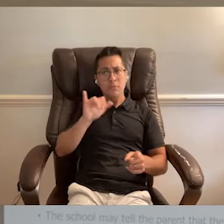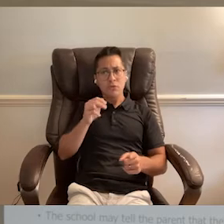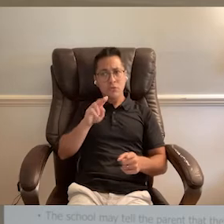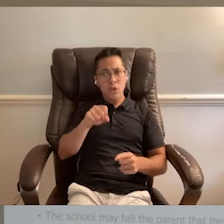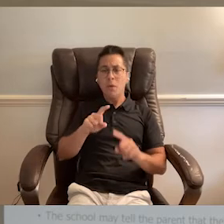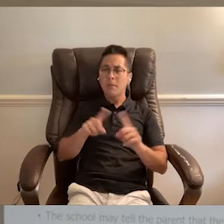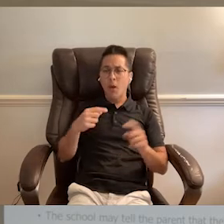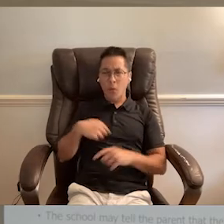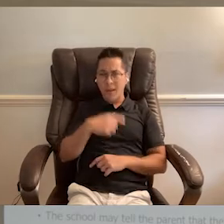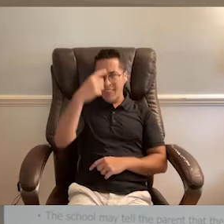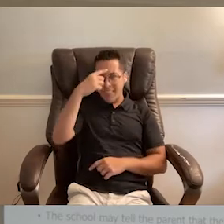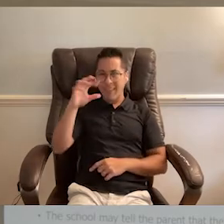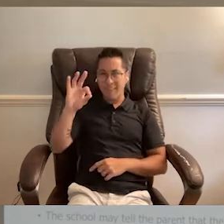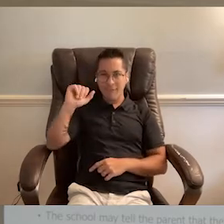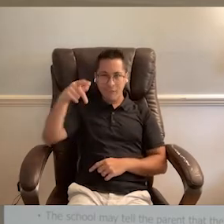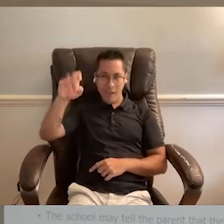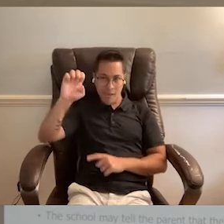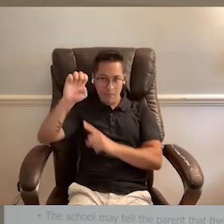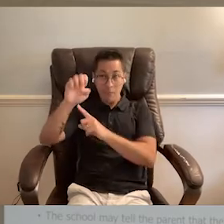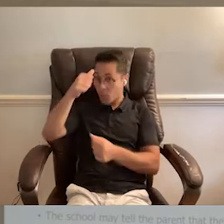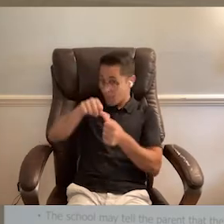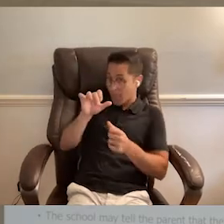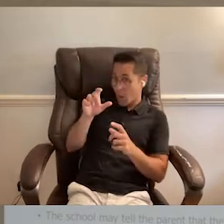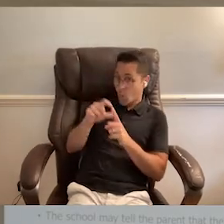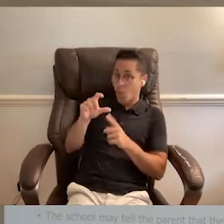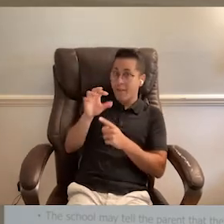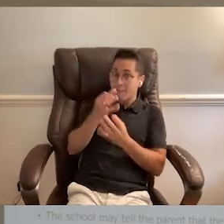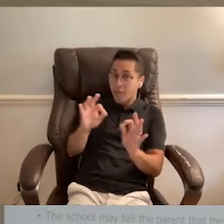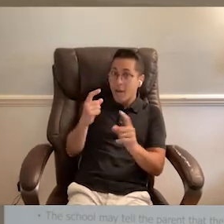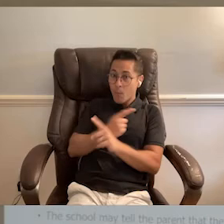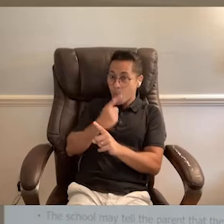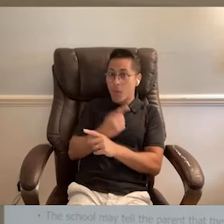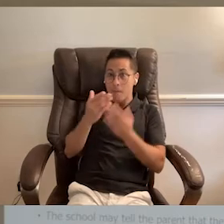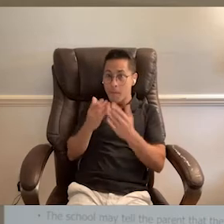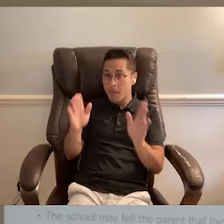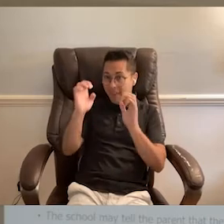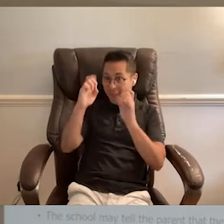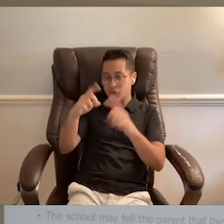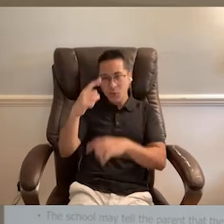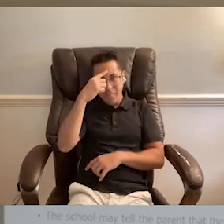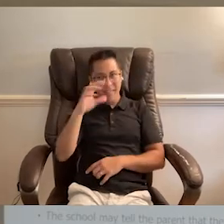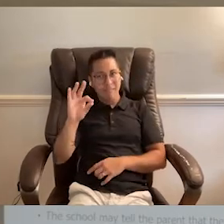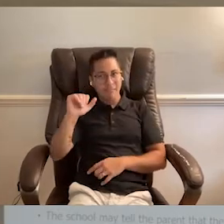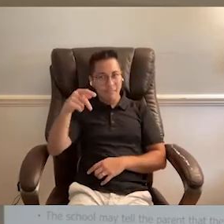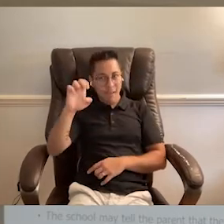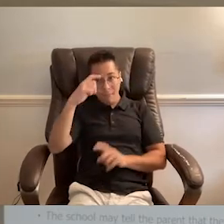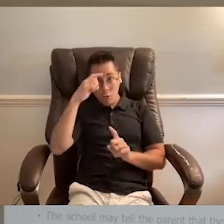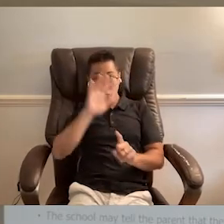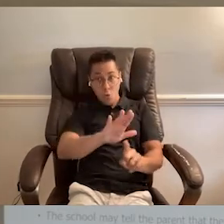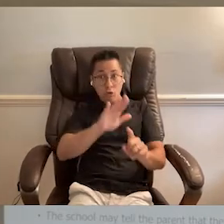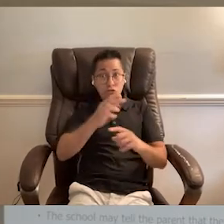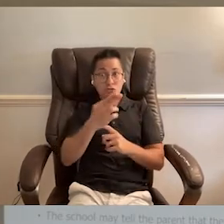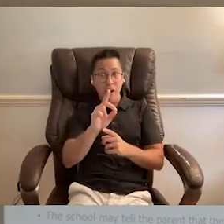remember that word I said earlier, free appropriate public education, we think FAPE for your child is X. And